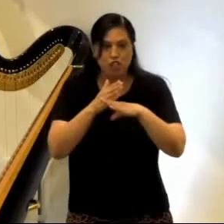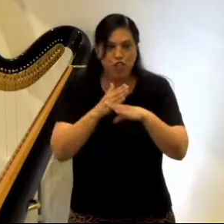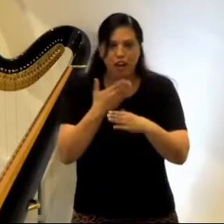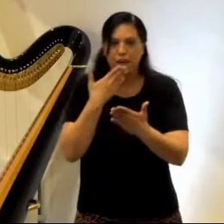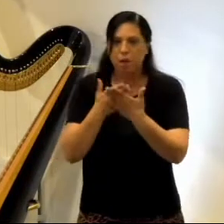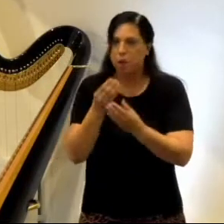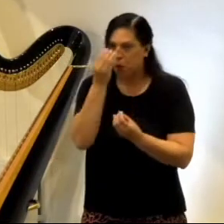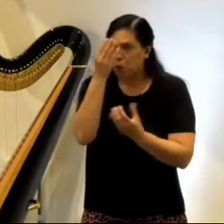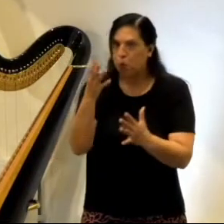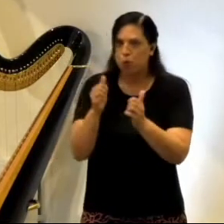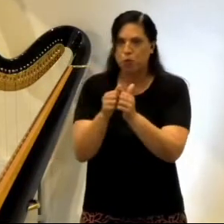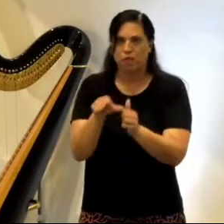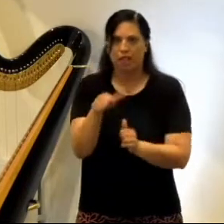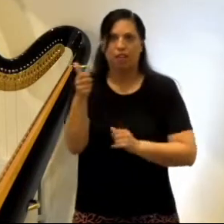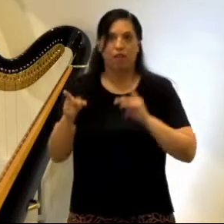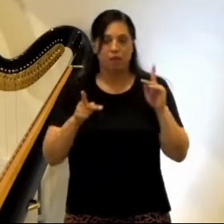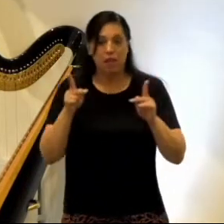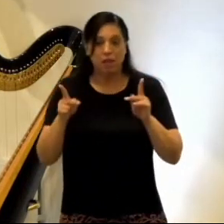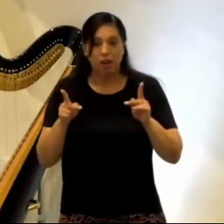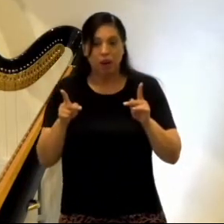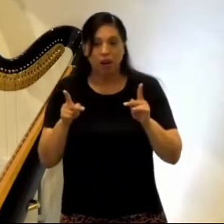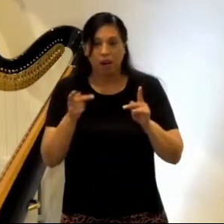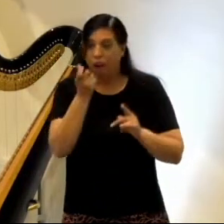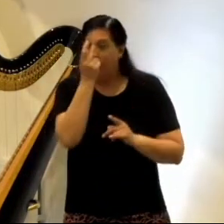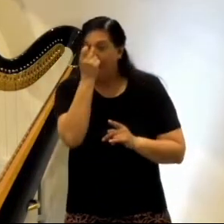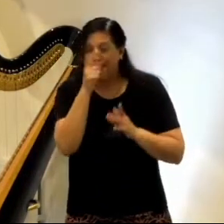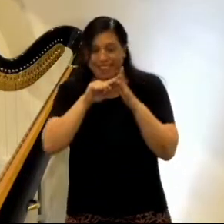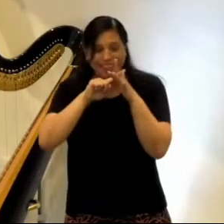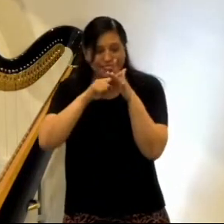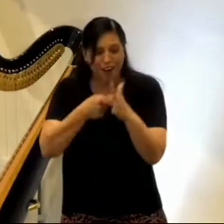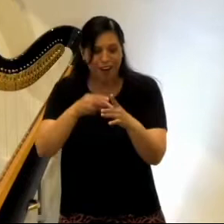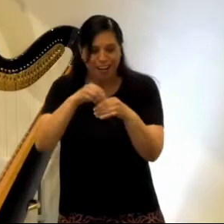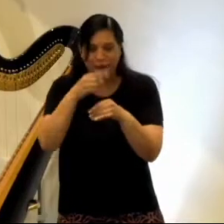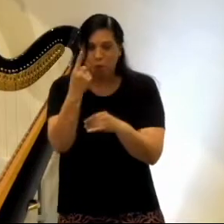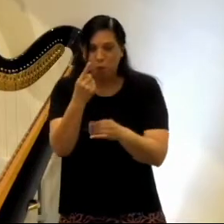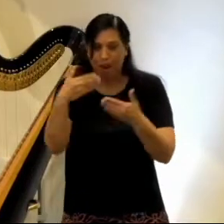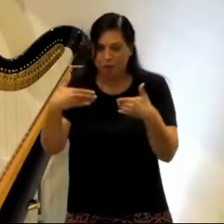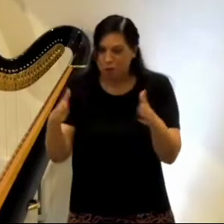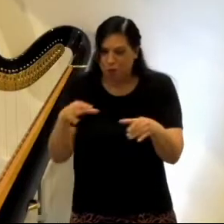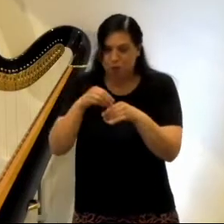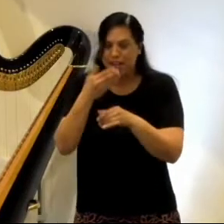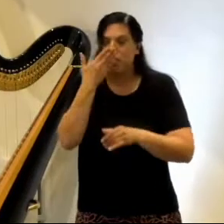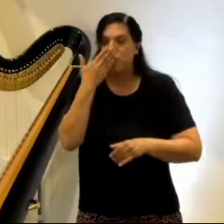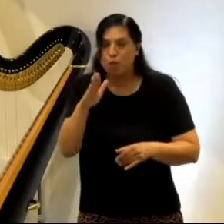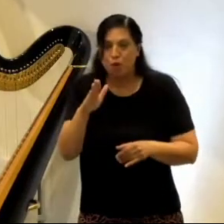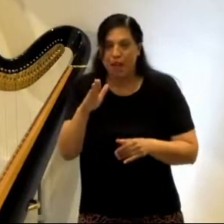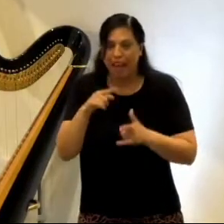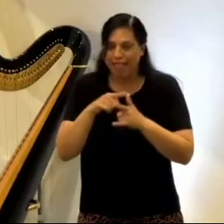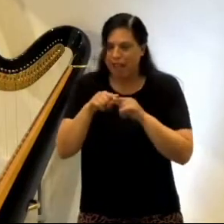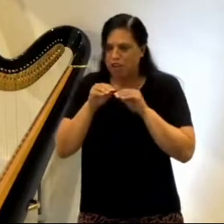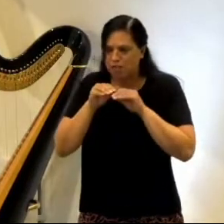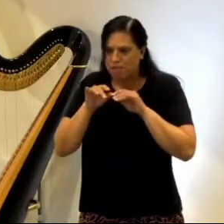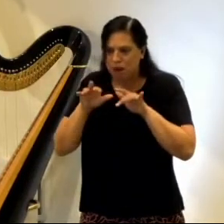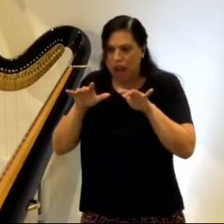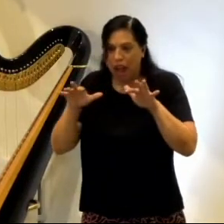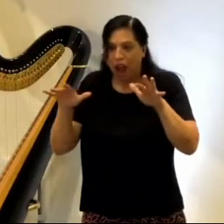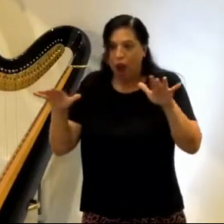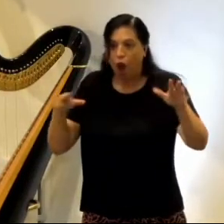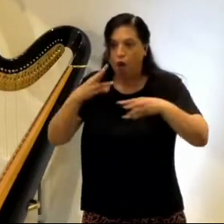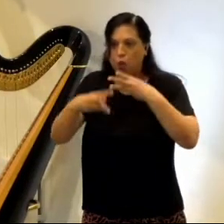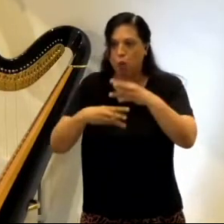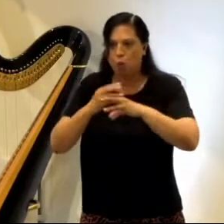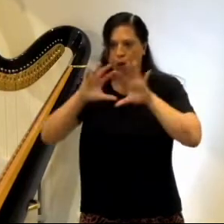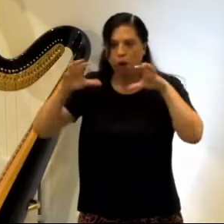with others. It all began in one room in Jerusalem, and it literally spread throughout the world. God's Holy Spirit was on the